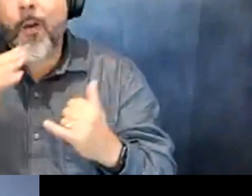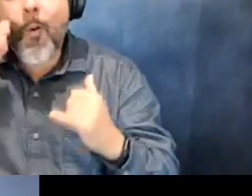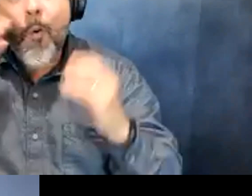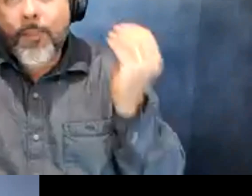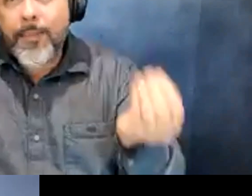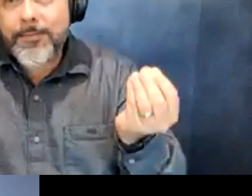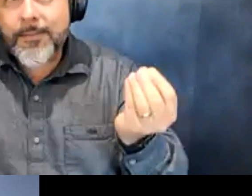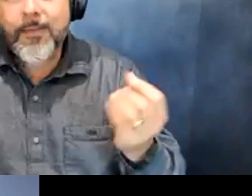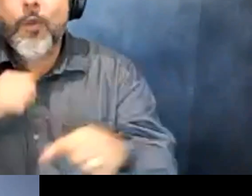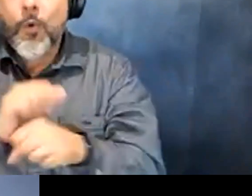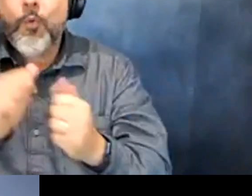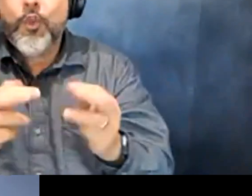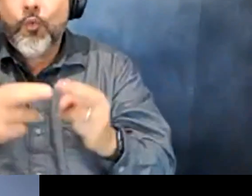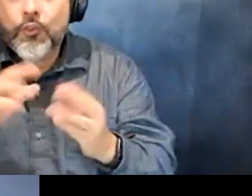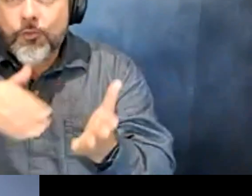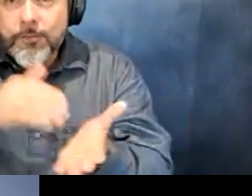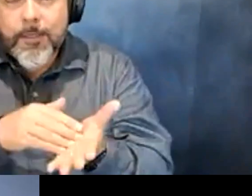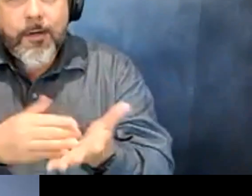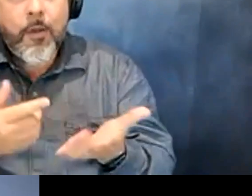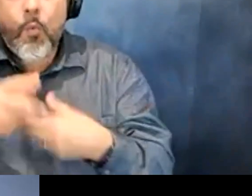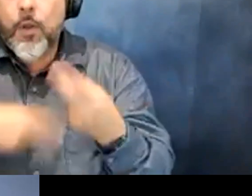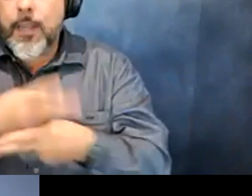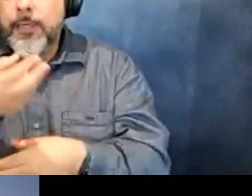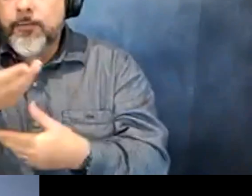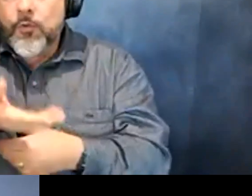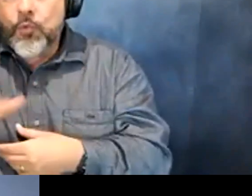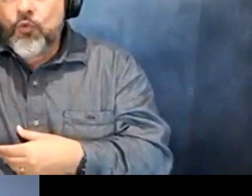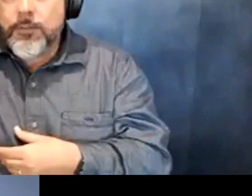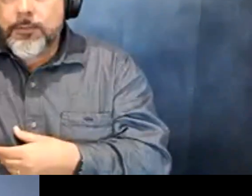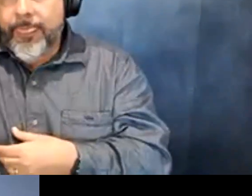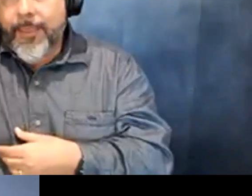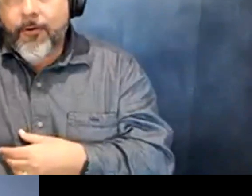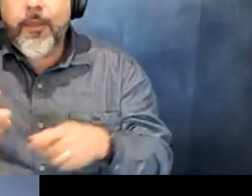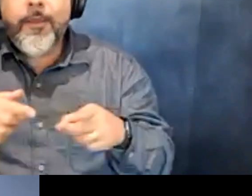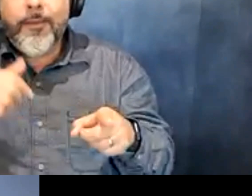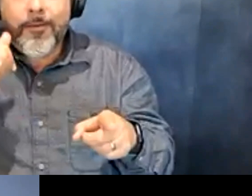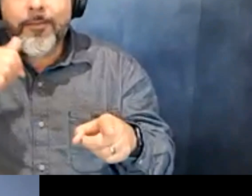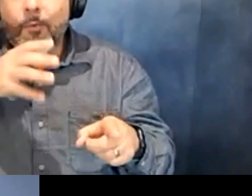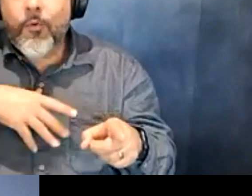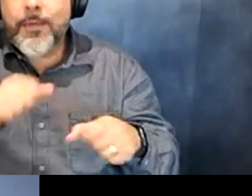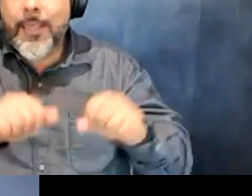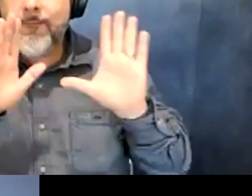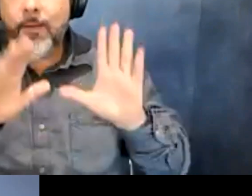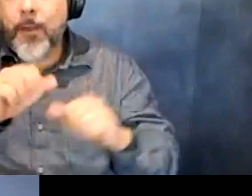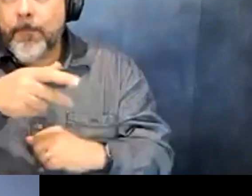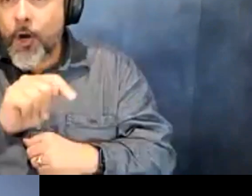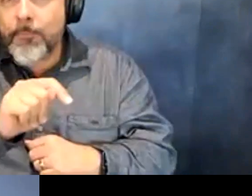regional center on what resources are out there, because of course she gave up her apartment and all of that.